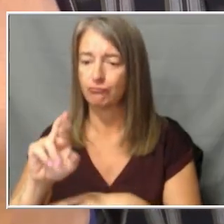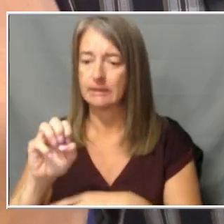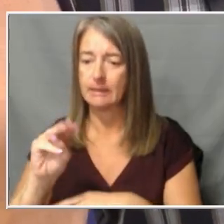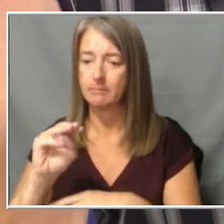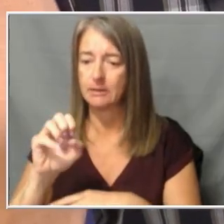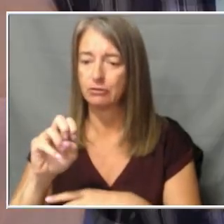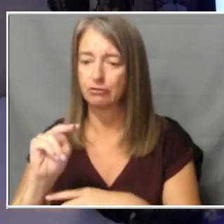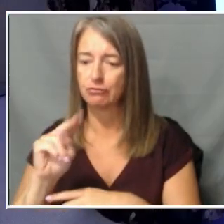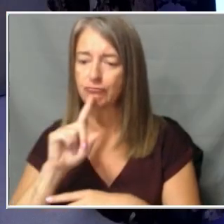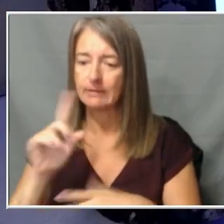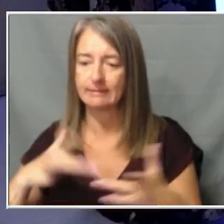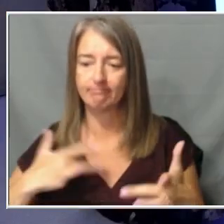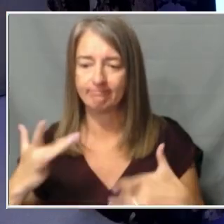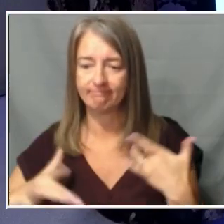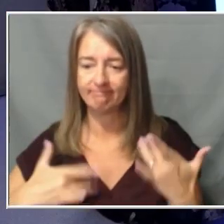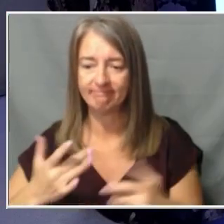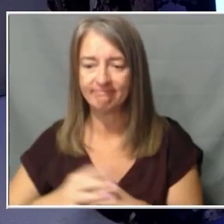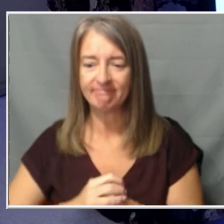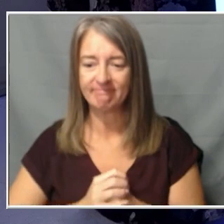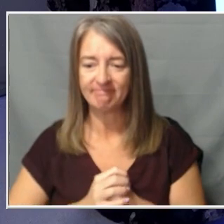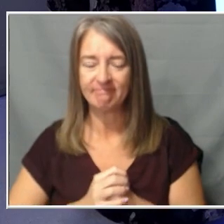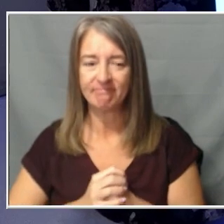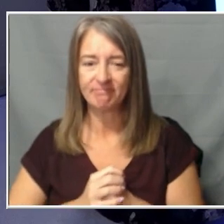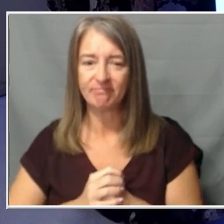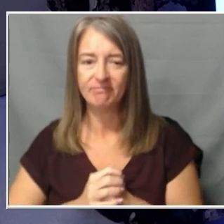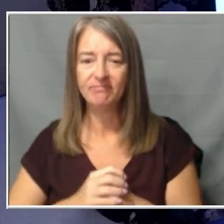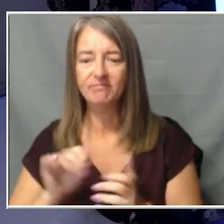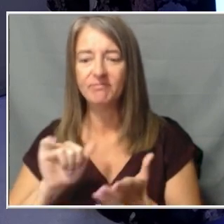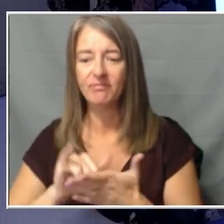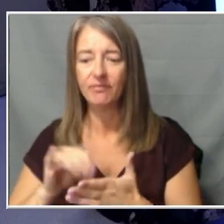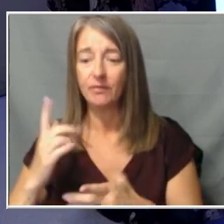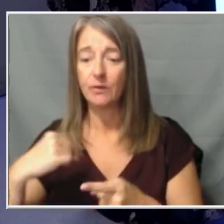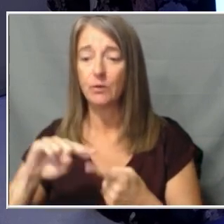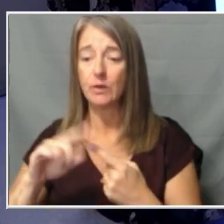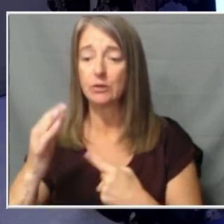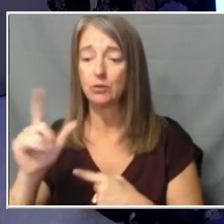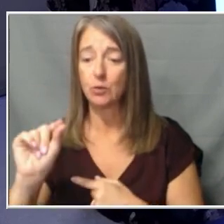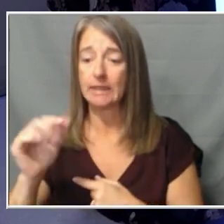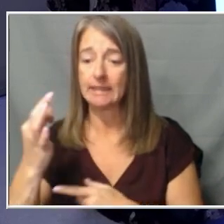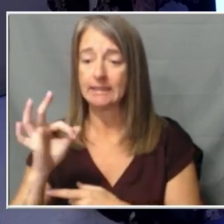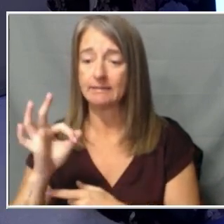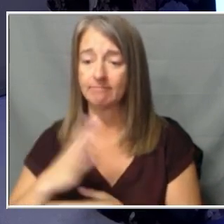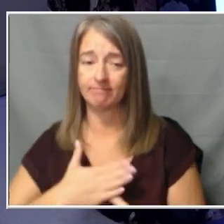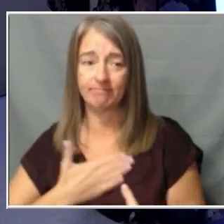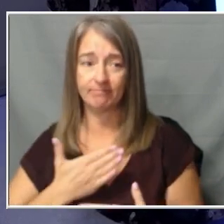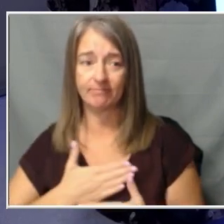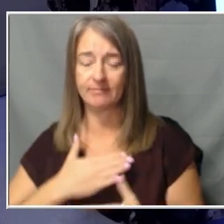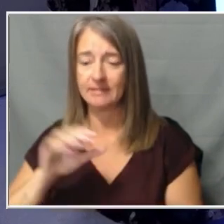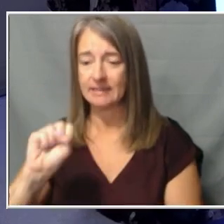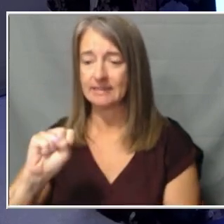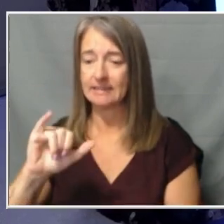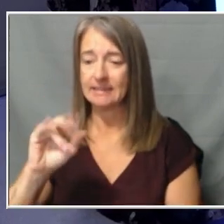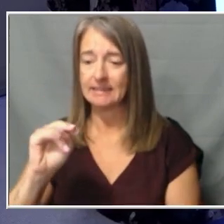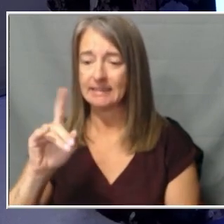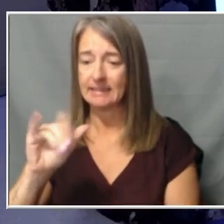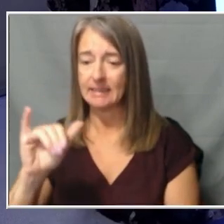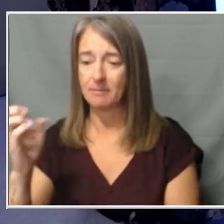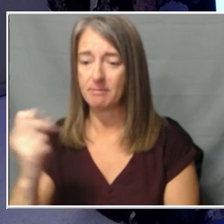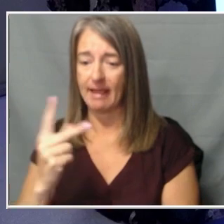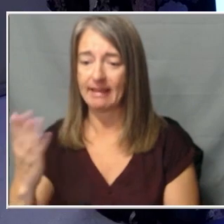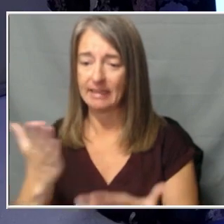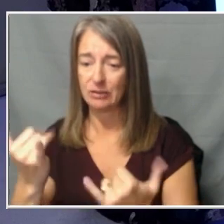truly exciting. So that was back in 2019, and we are so happy to have Sydney back here with us this morning. How are